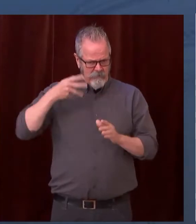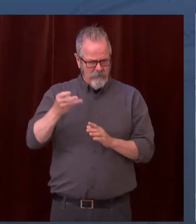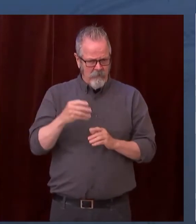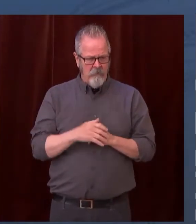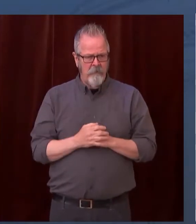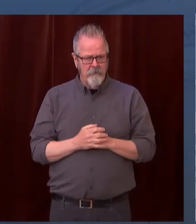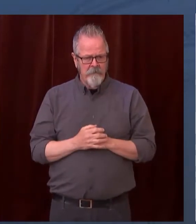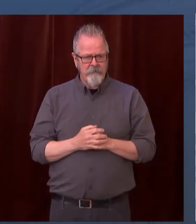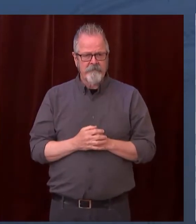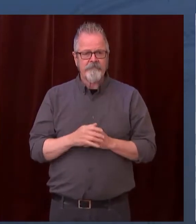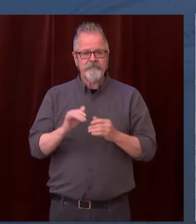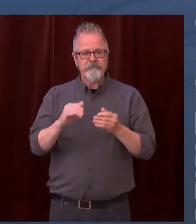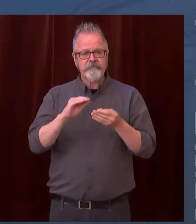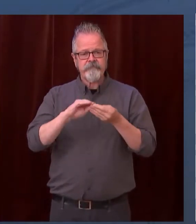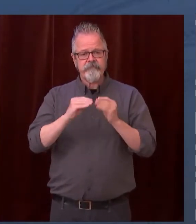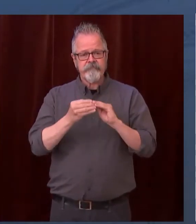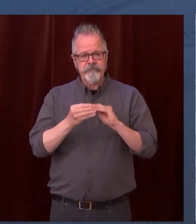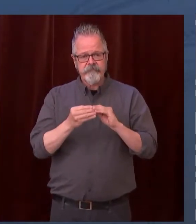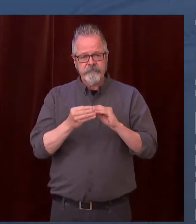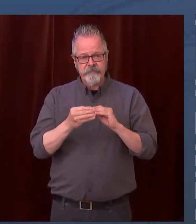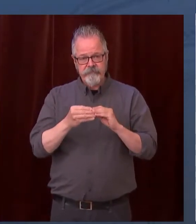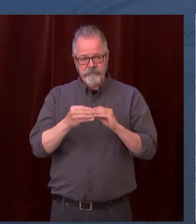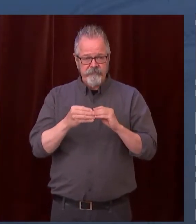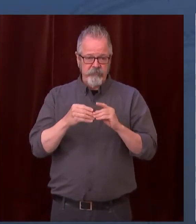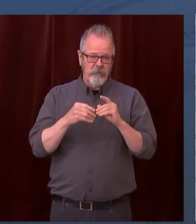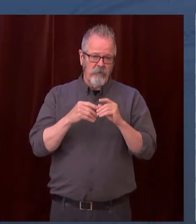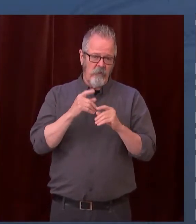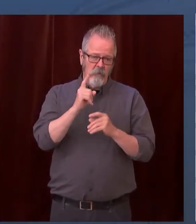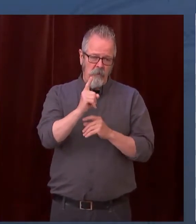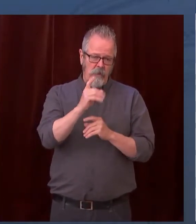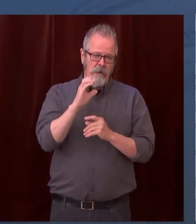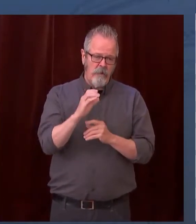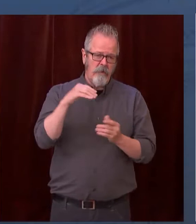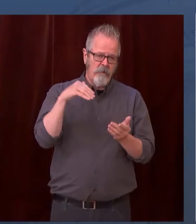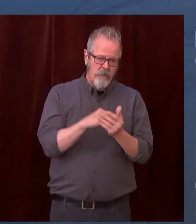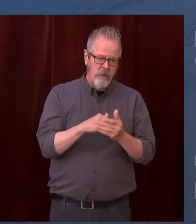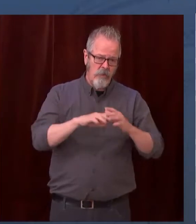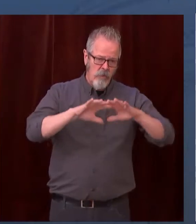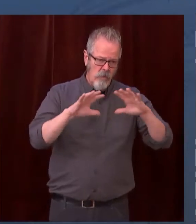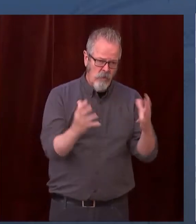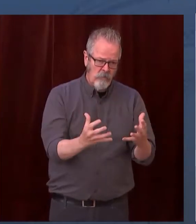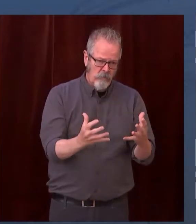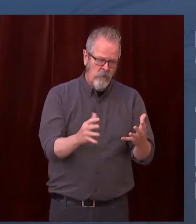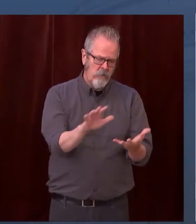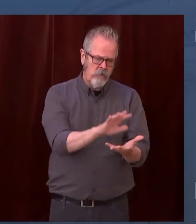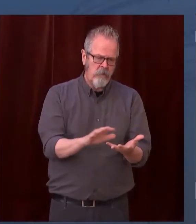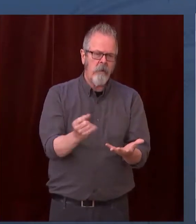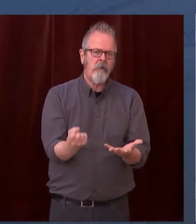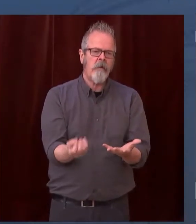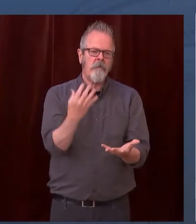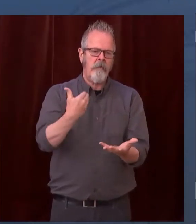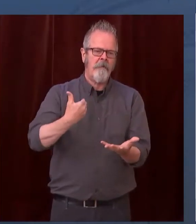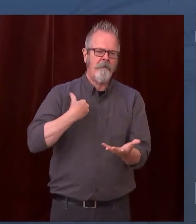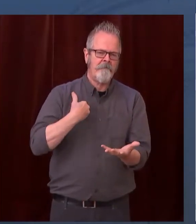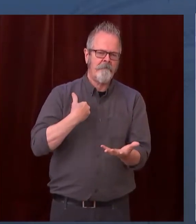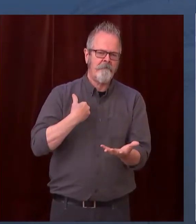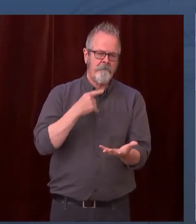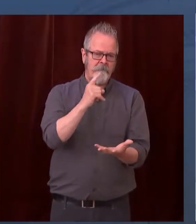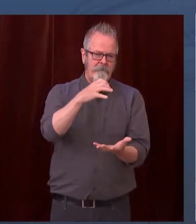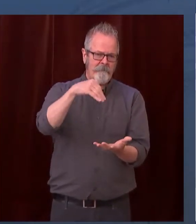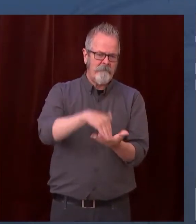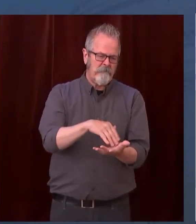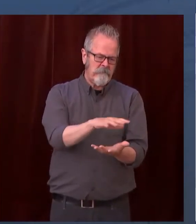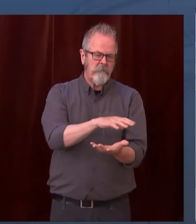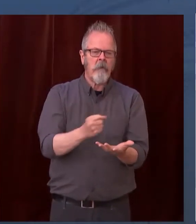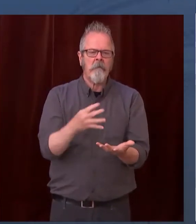residents starting in March to the left of the graph and proceeding to the right of the graph. You'll see